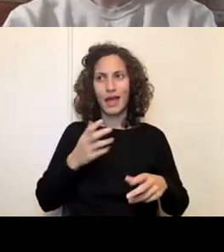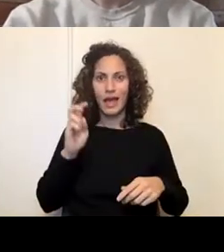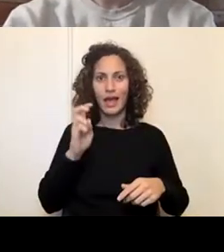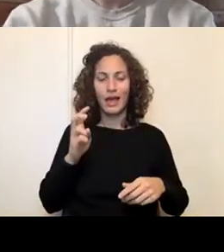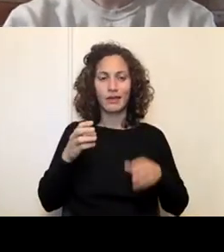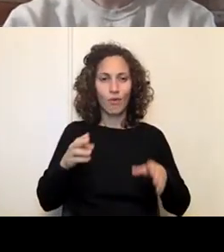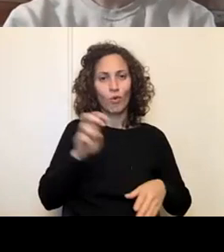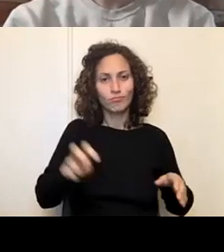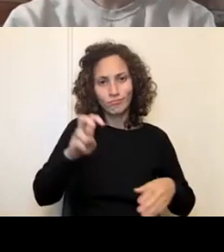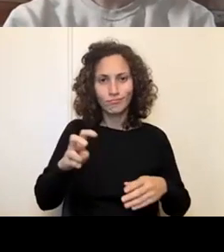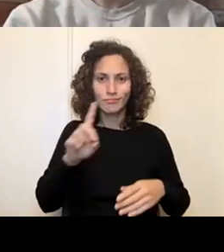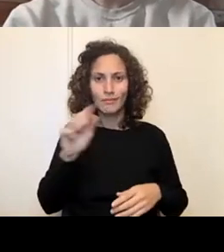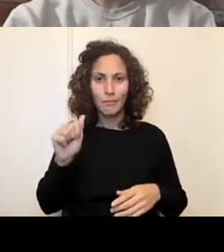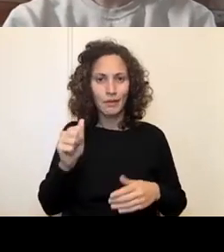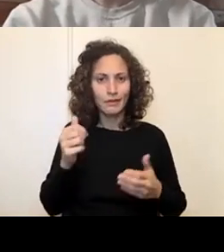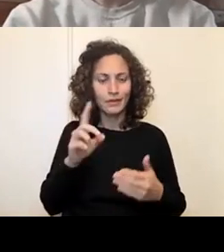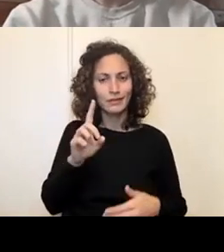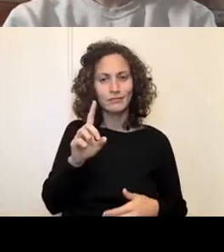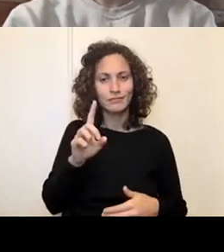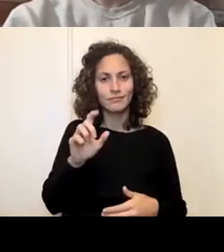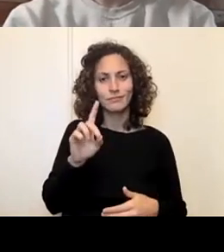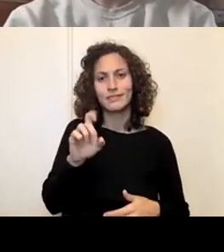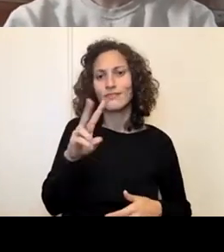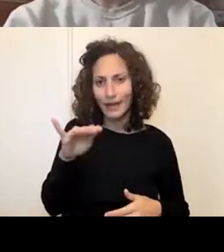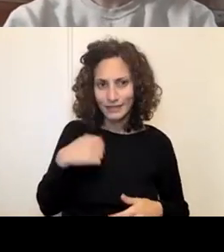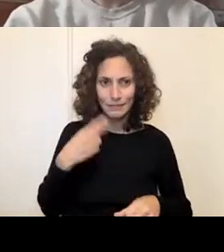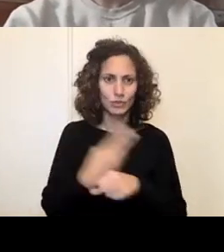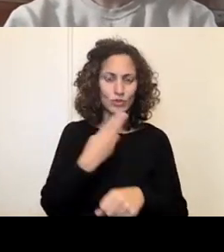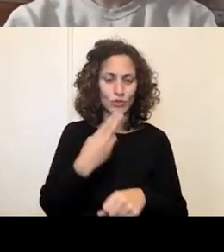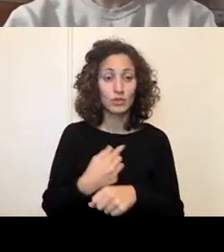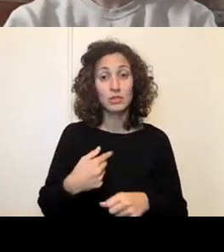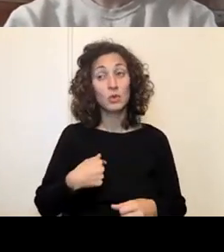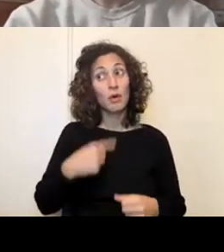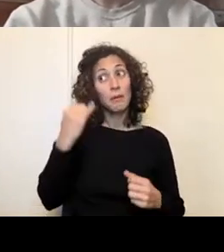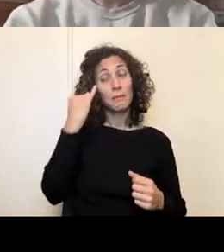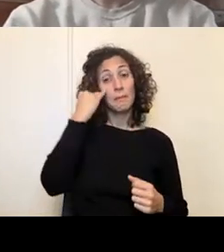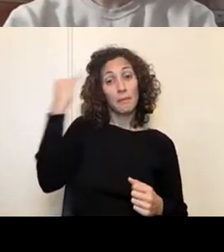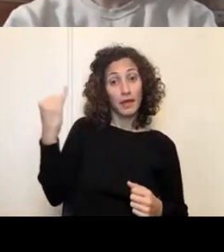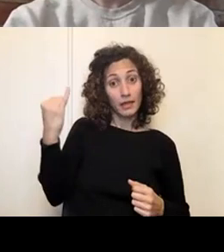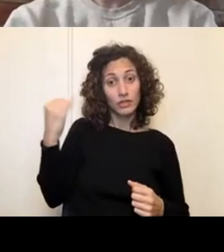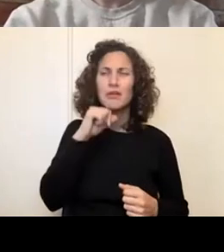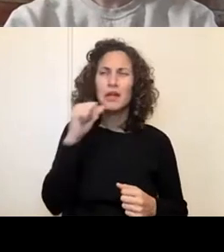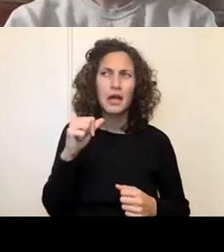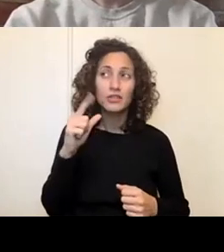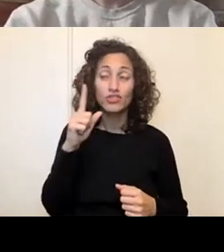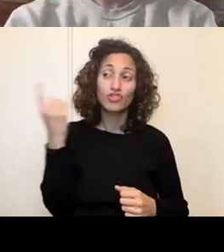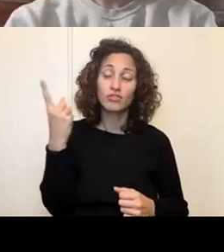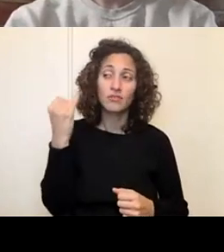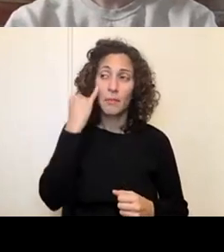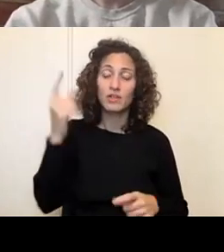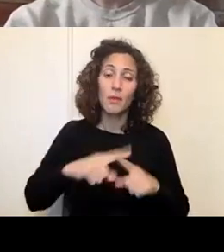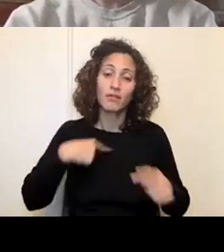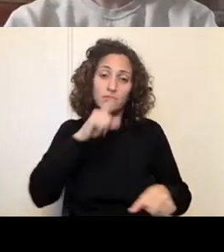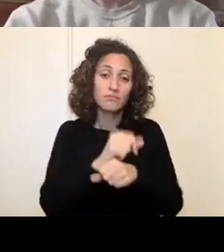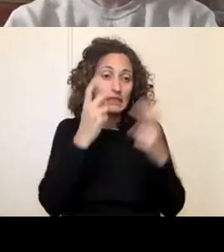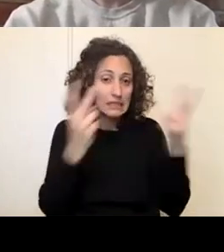mobility device I'm using. So I imagine, and not just even imagine, but I do see